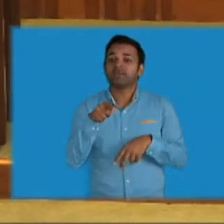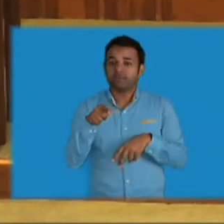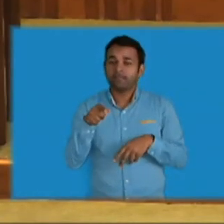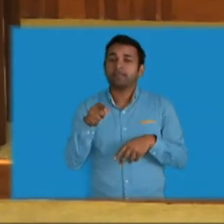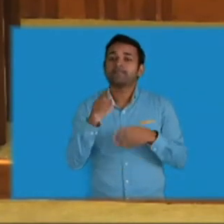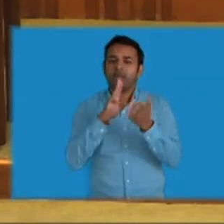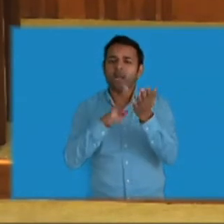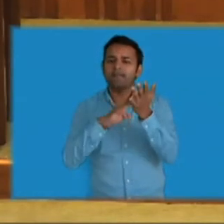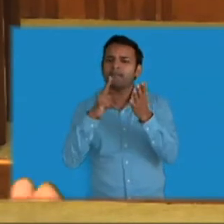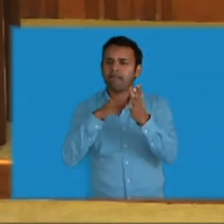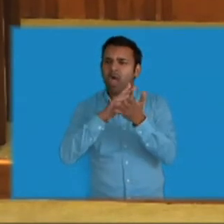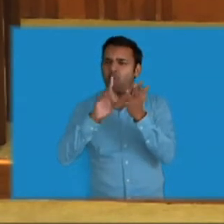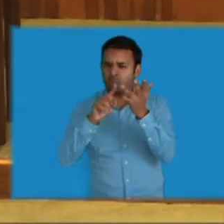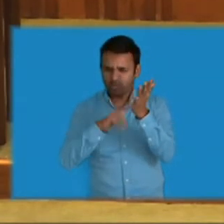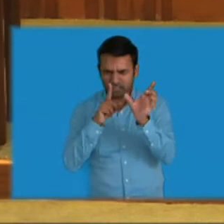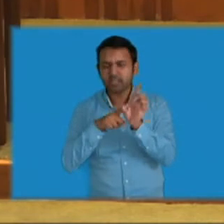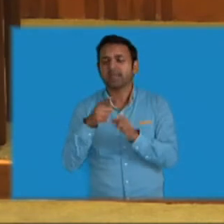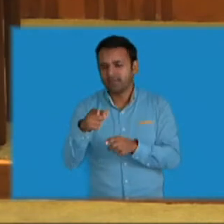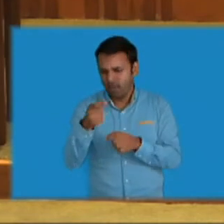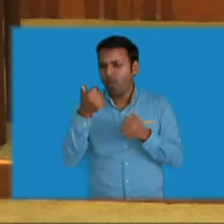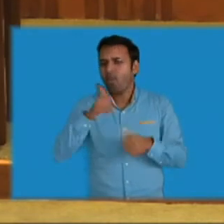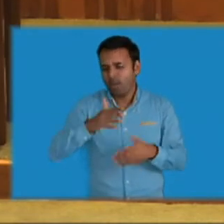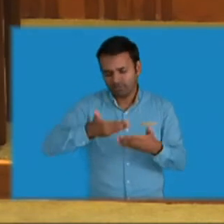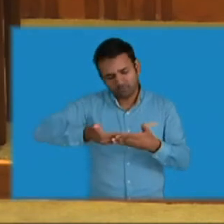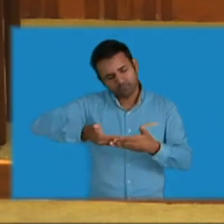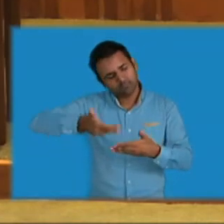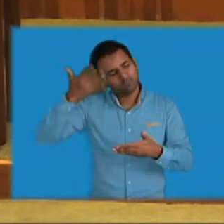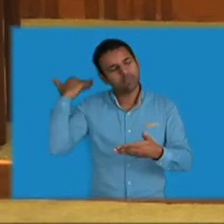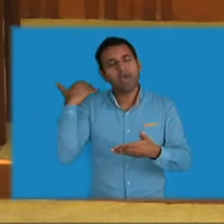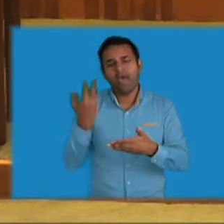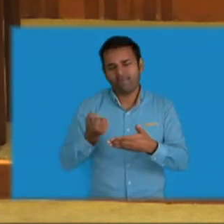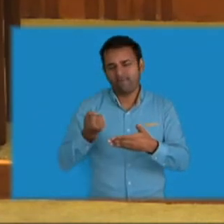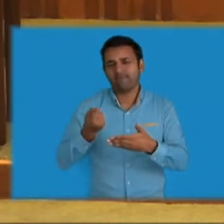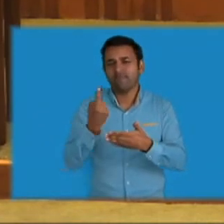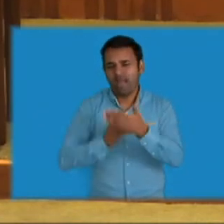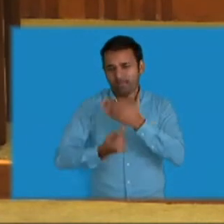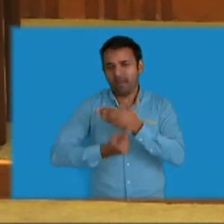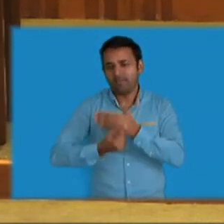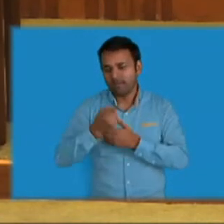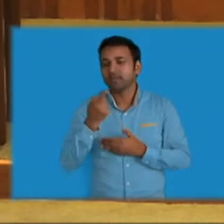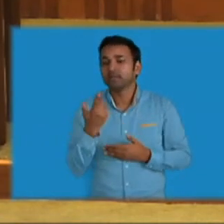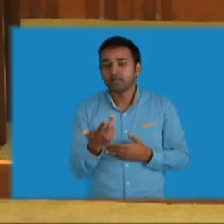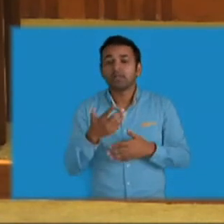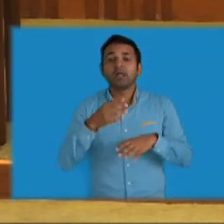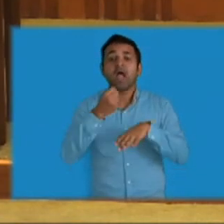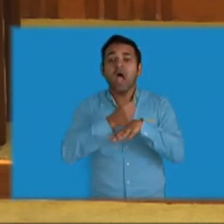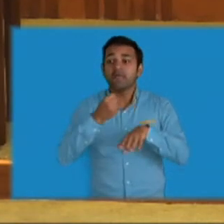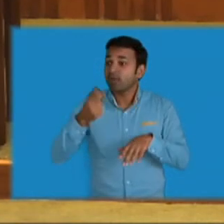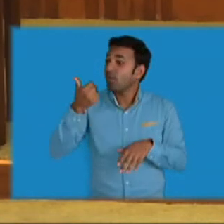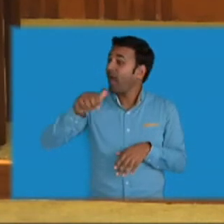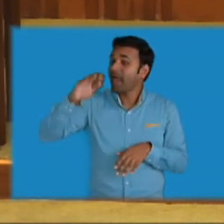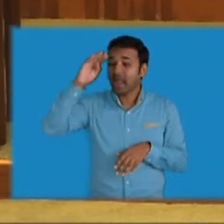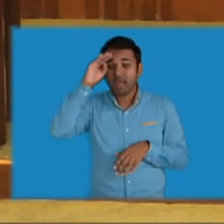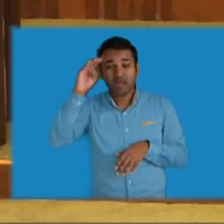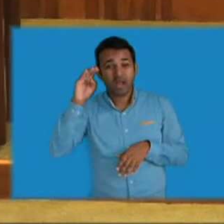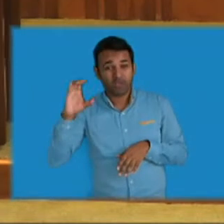which has been quite natural for any government or any country to pursue. And I'm not surprised